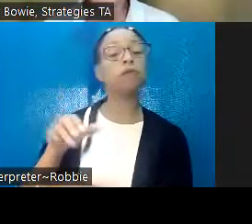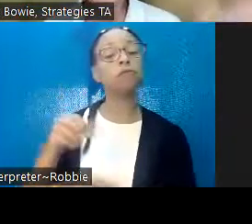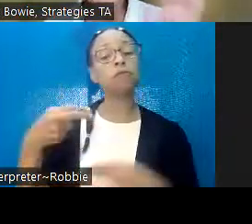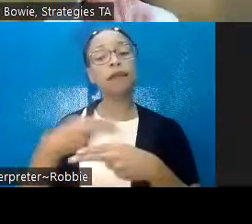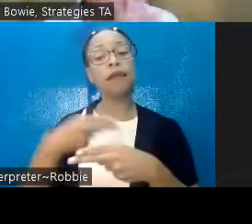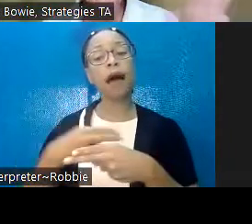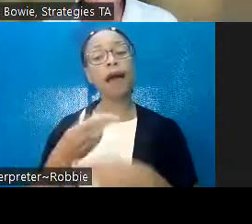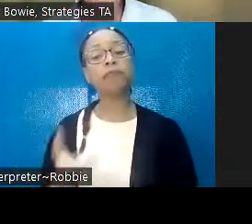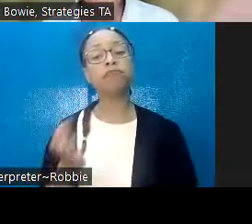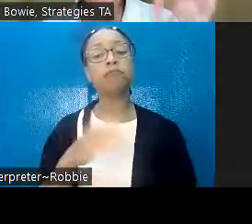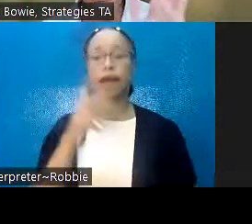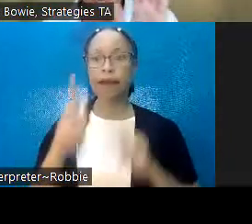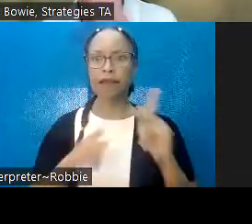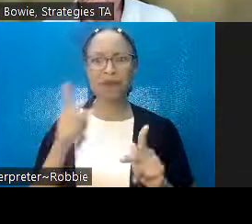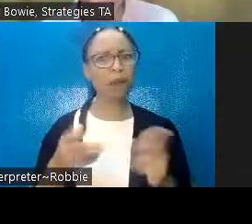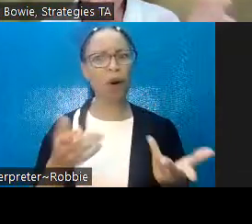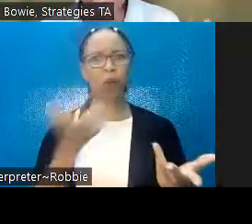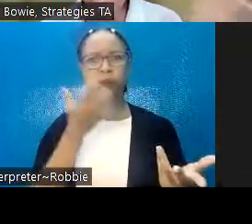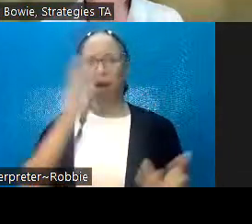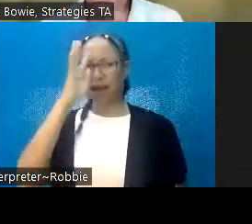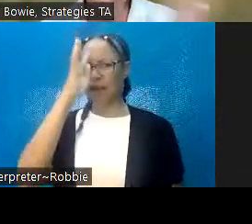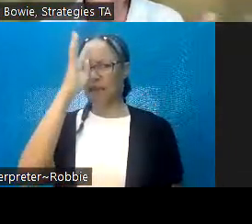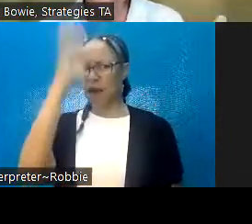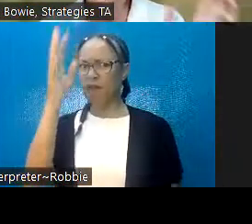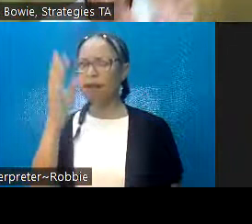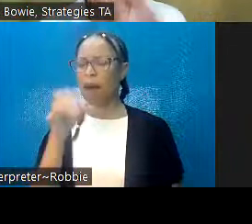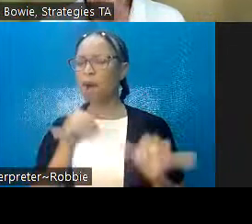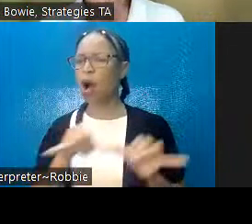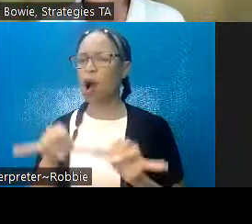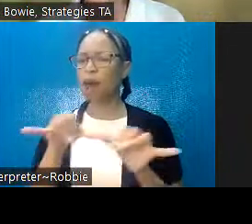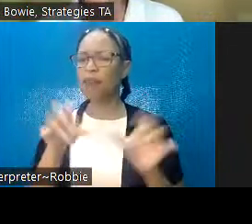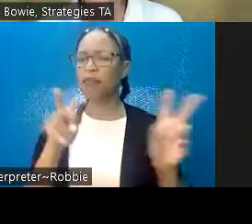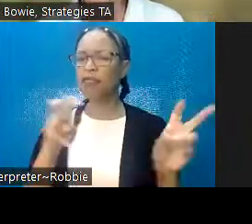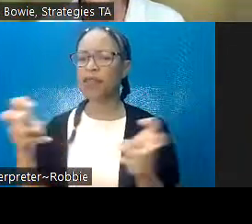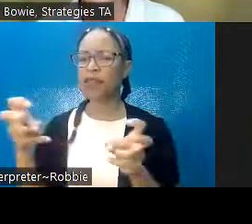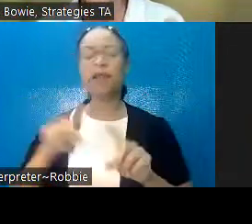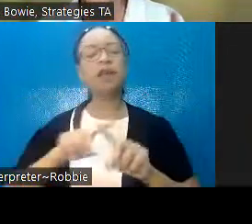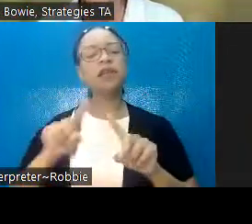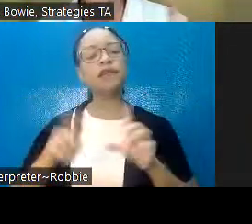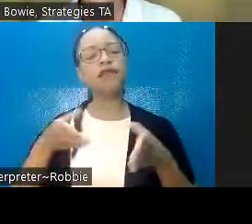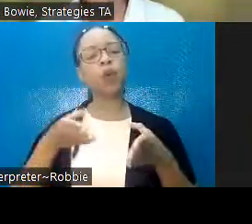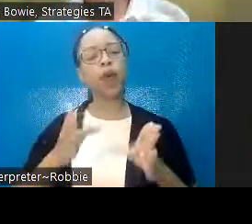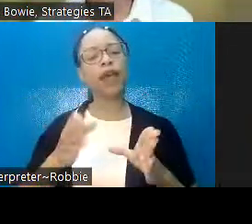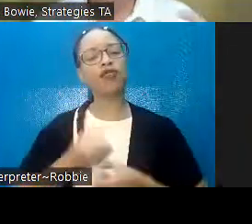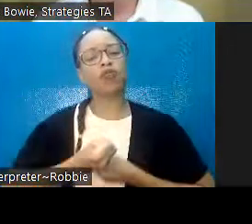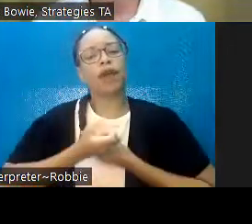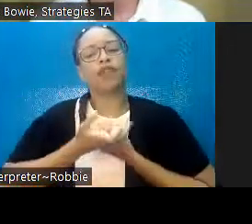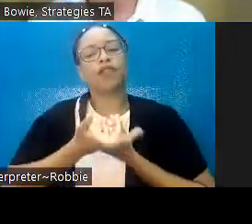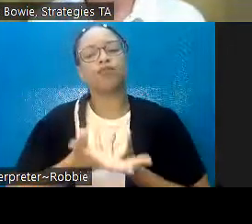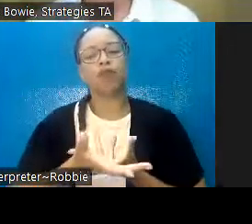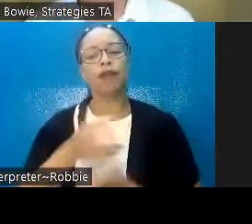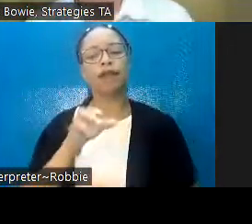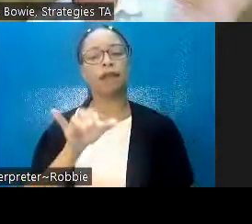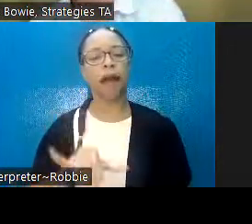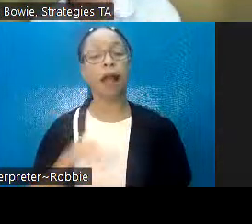one, because people came up with some common themes, but some different ways to express that. And I've done this with a couple